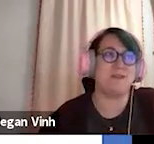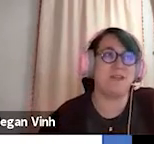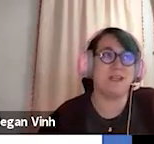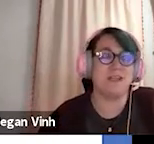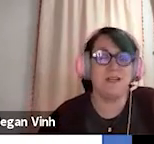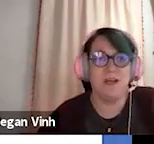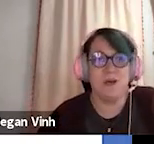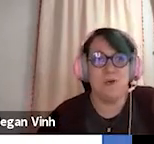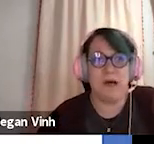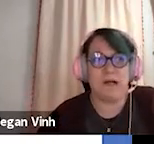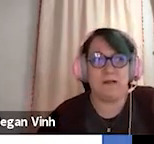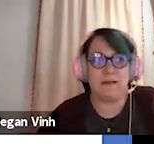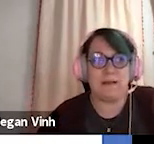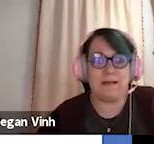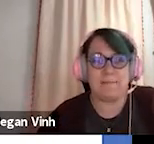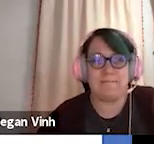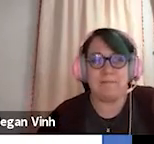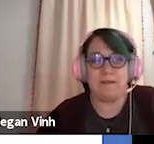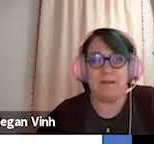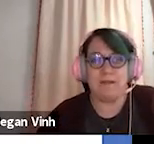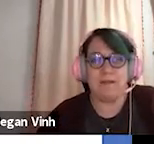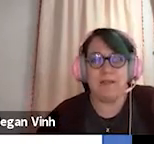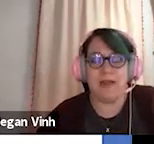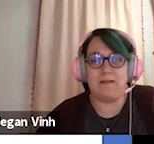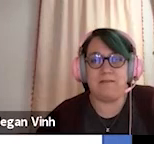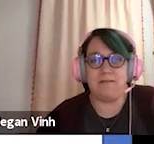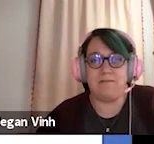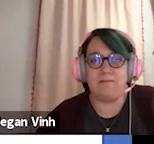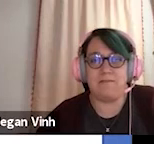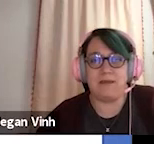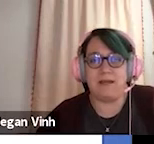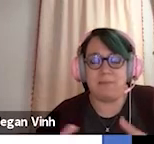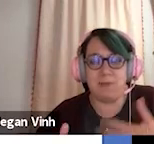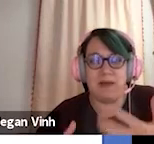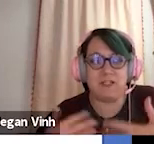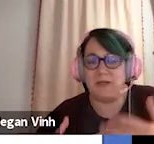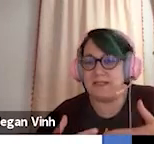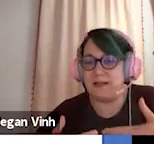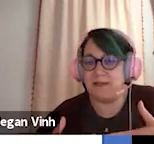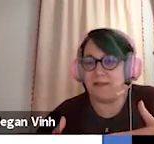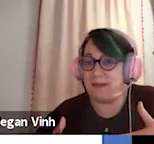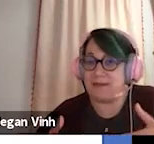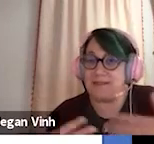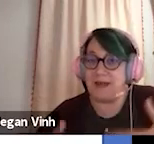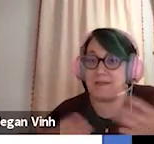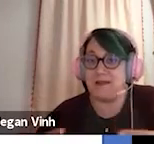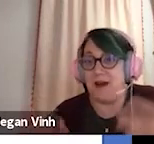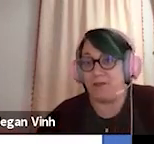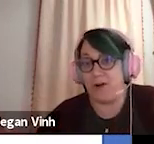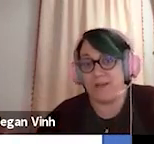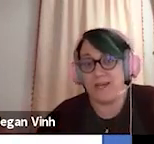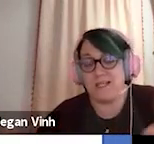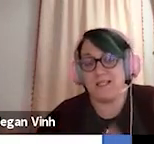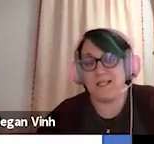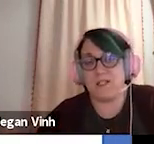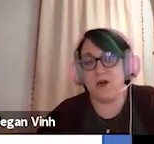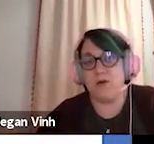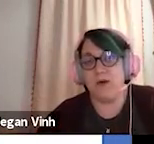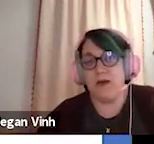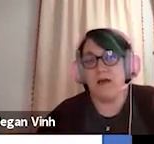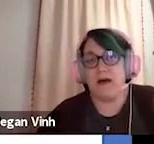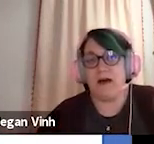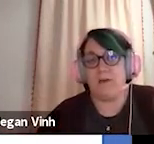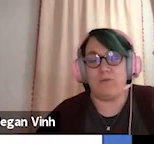that is also thinking, well, then it perpetuates that myth that maybe STEM is not for all kids. And